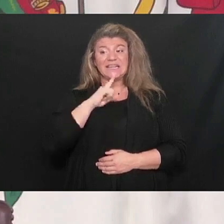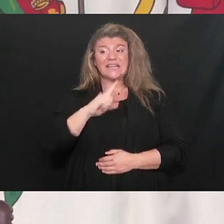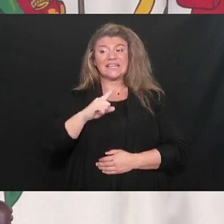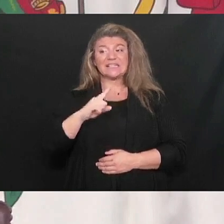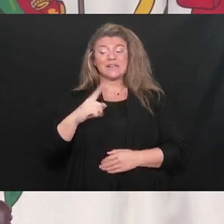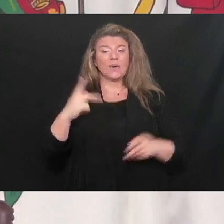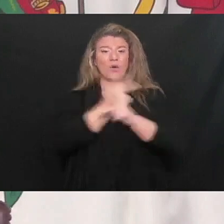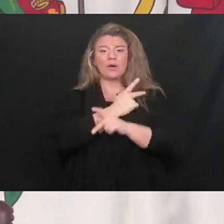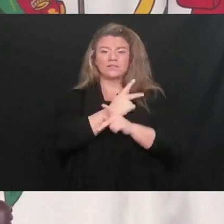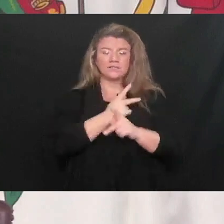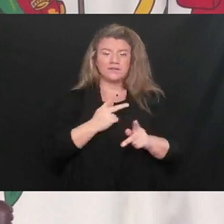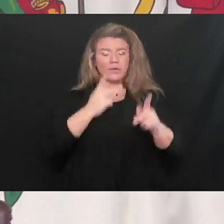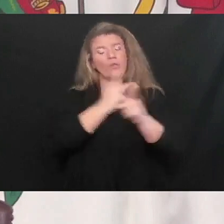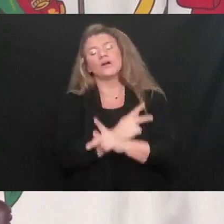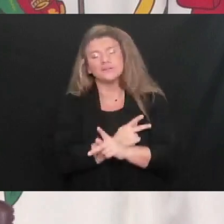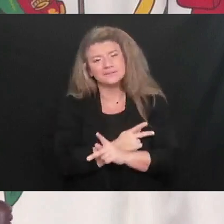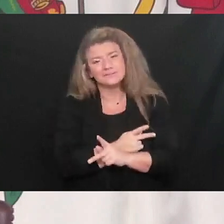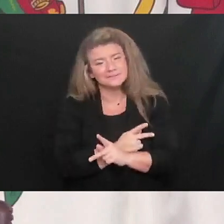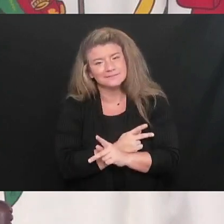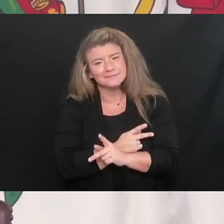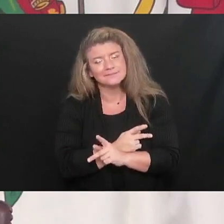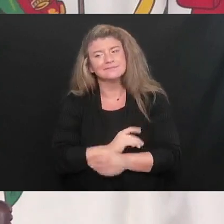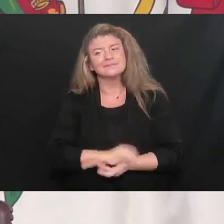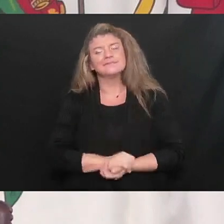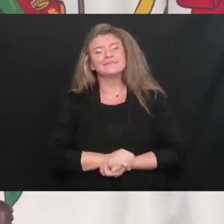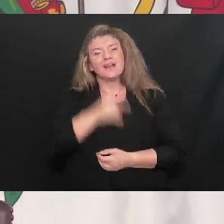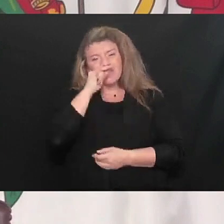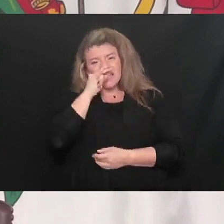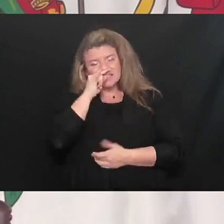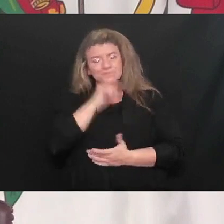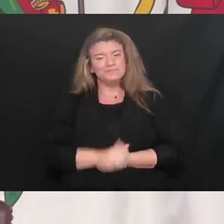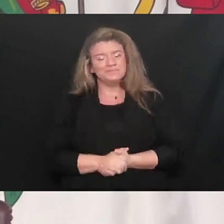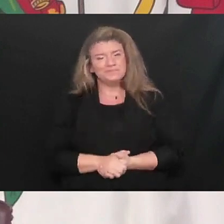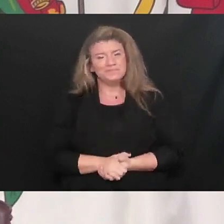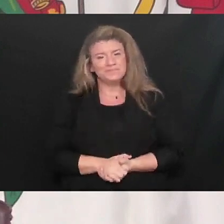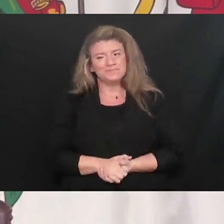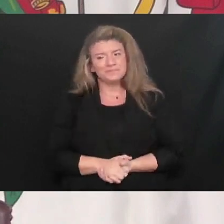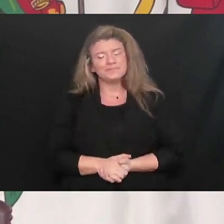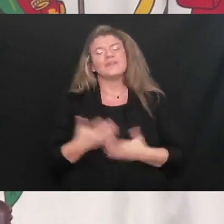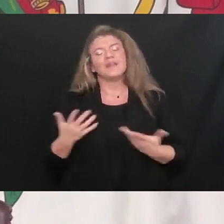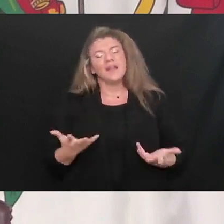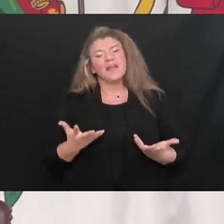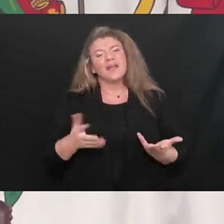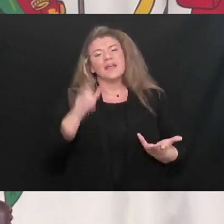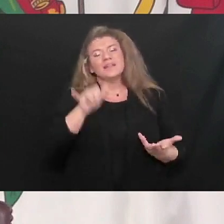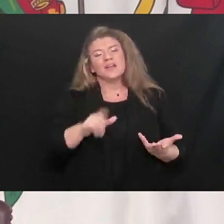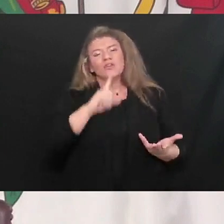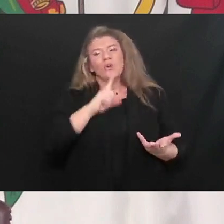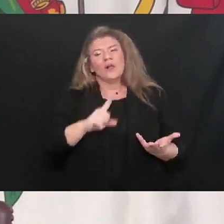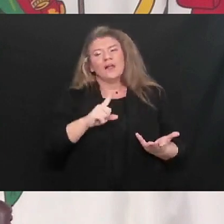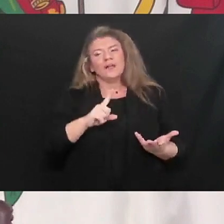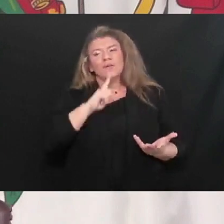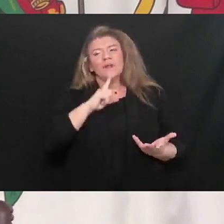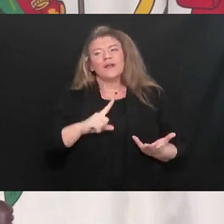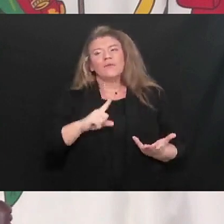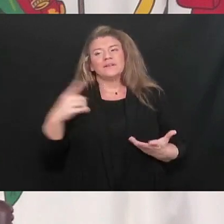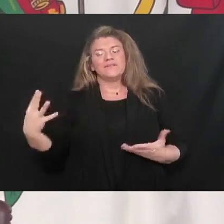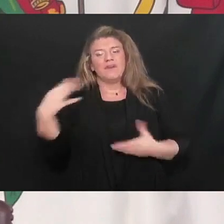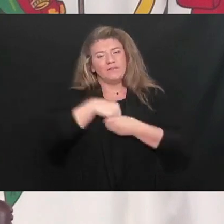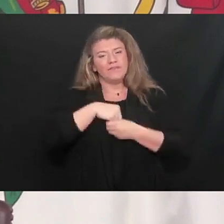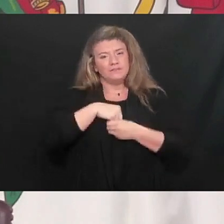worst of the worst from the standpoint of the kids. I mean, that's what really this is all about in every